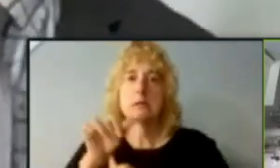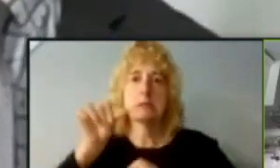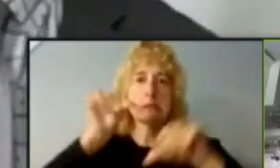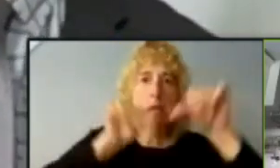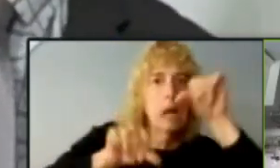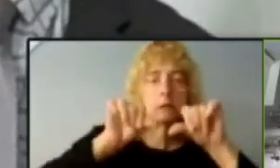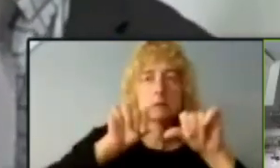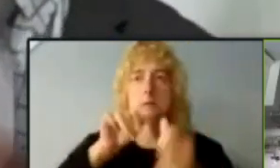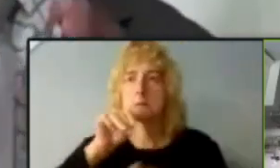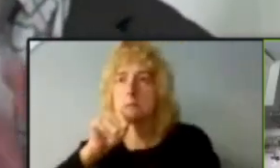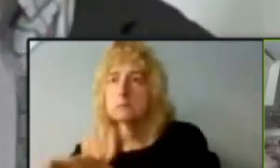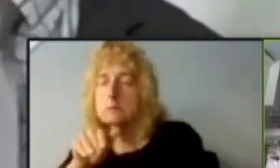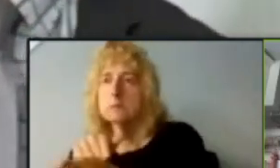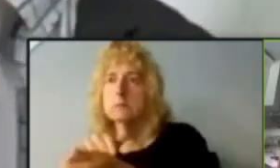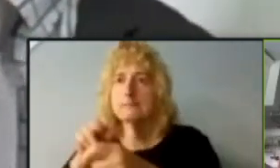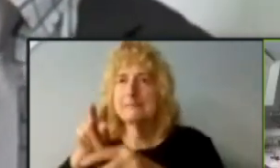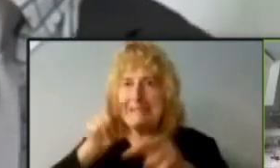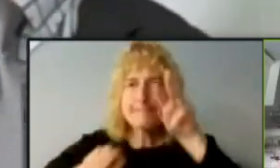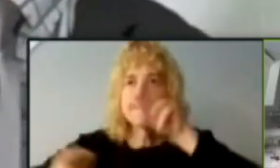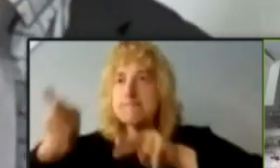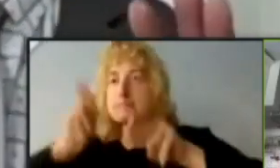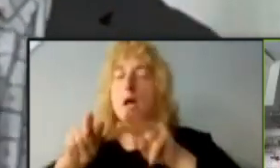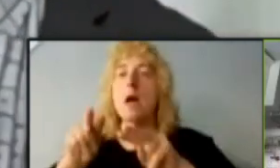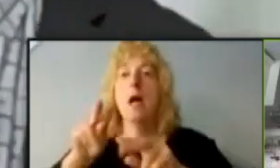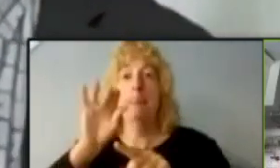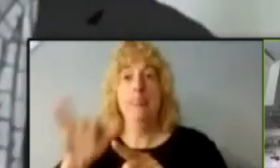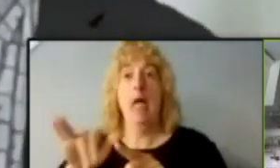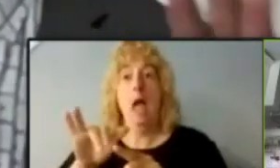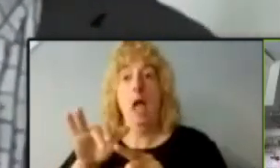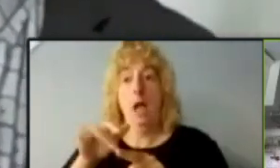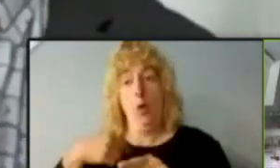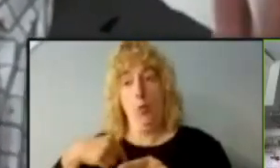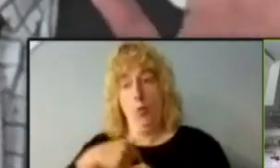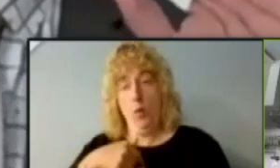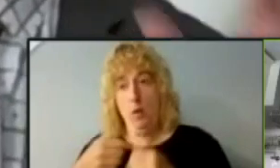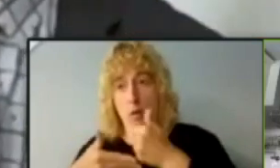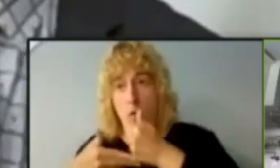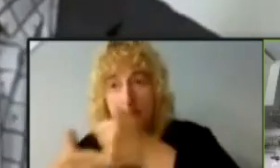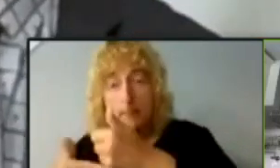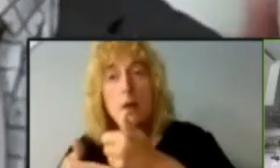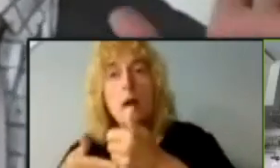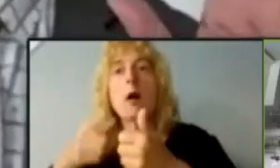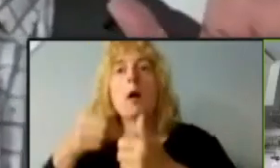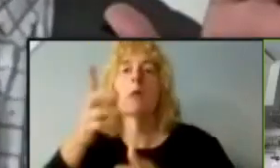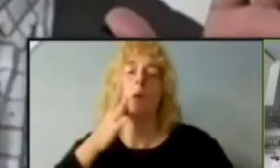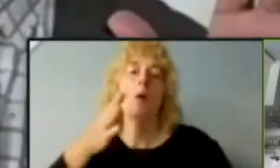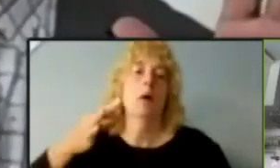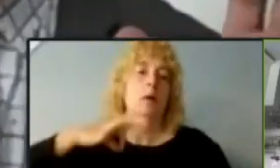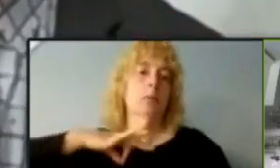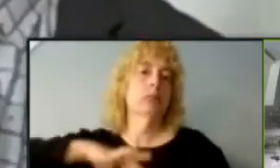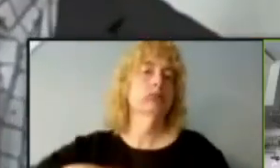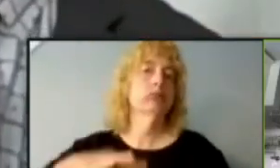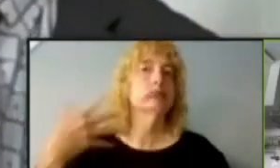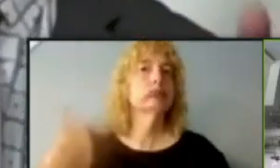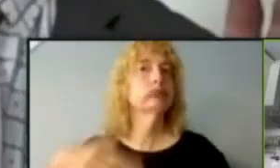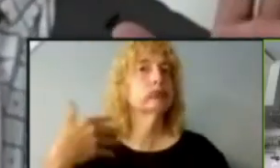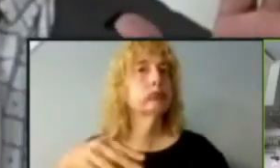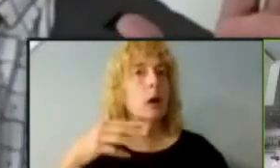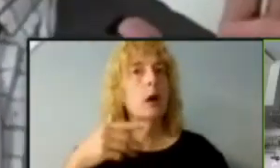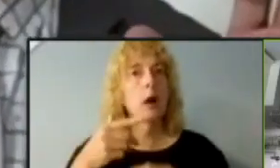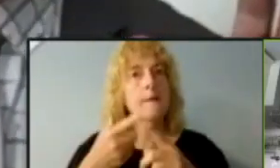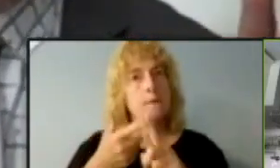will benefit in tremendous ways from us understanding, assessing, and